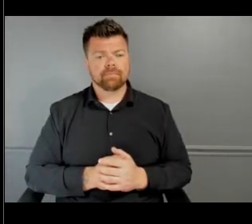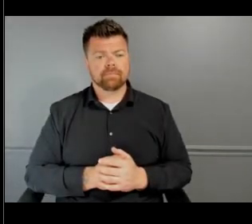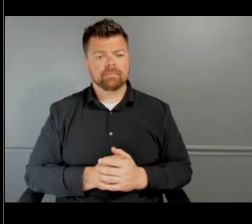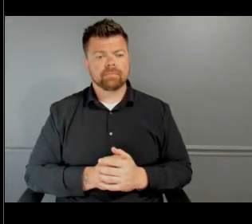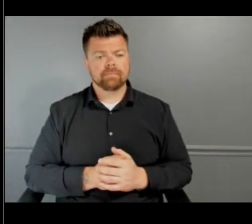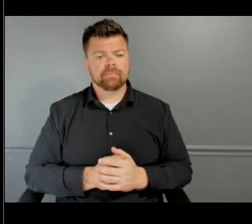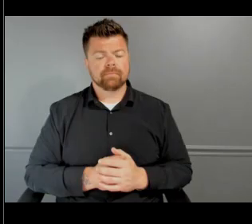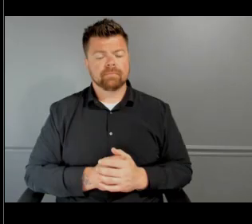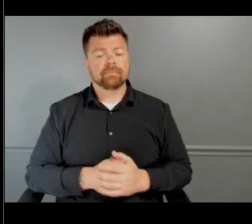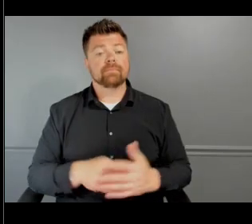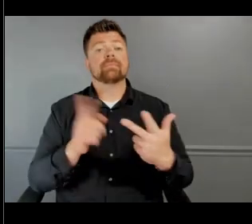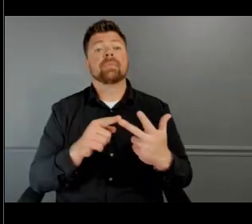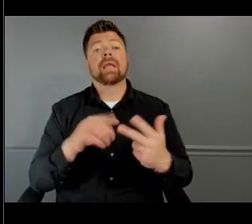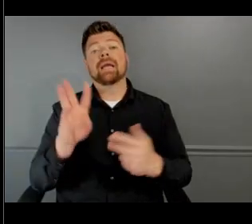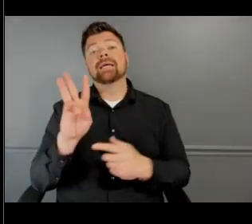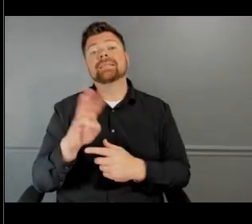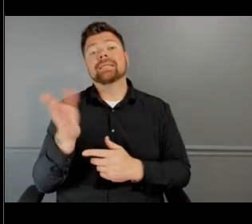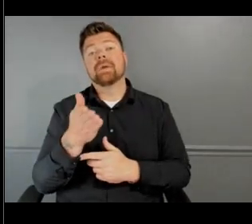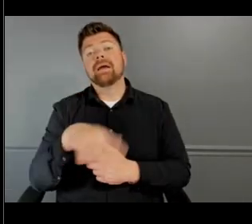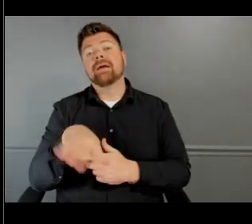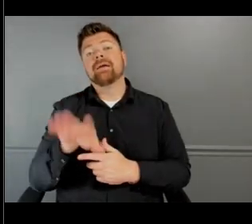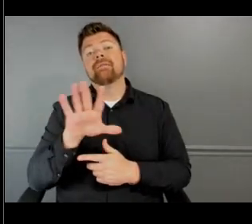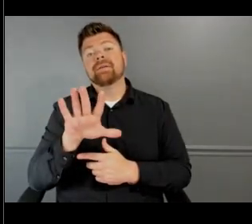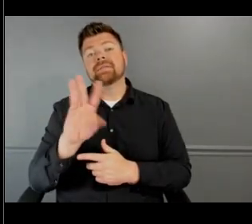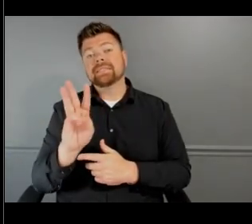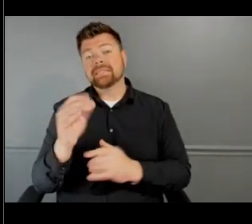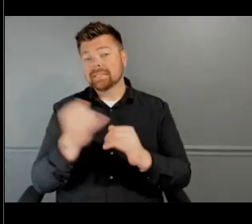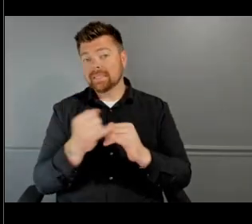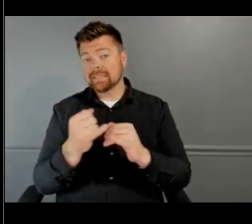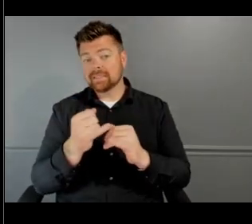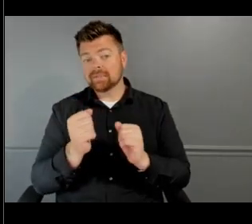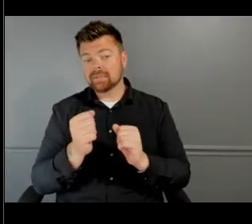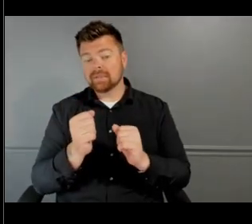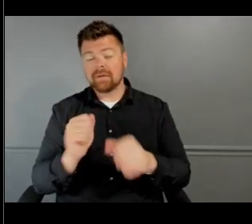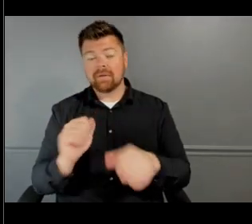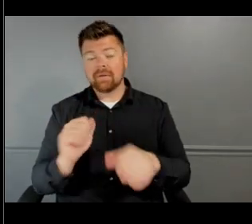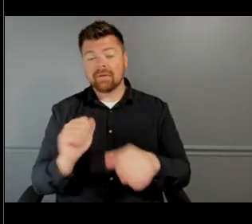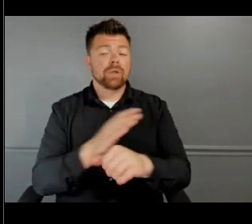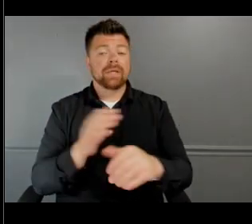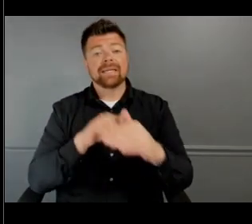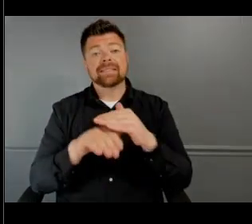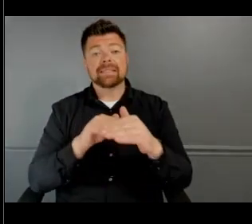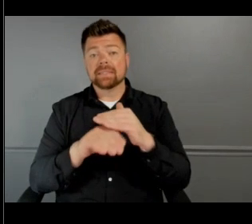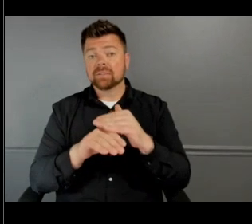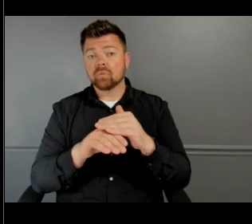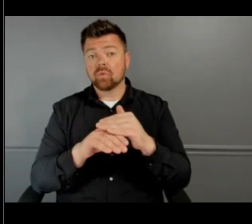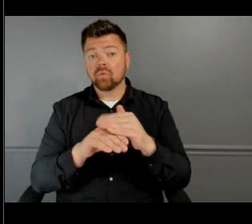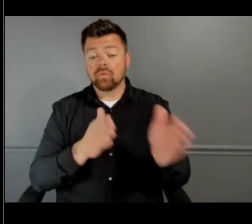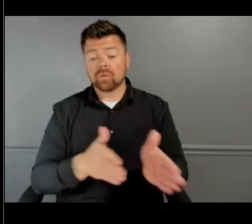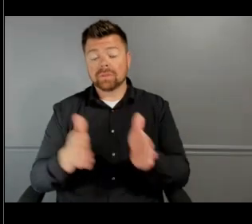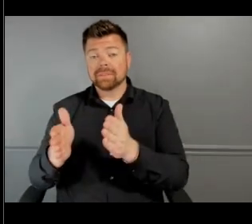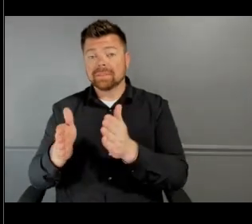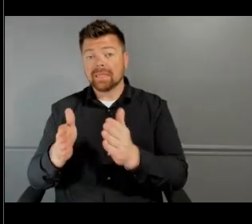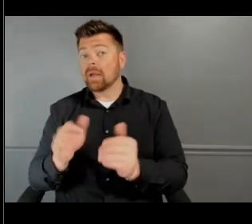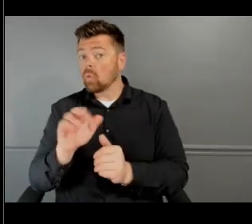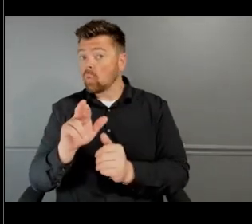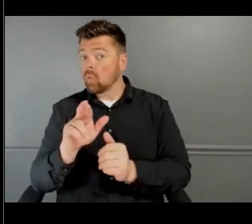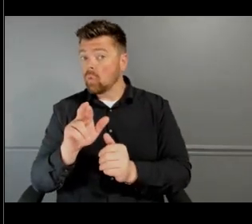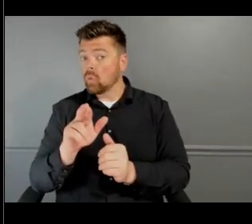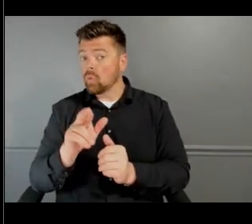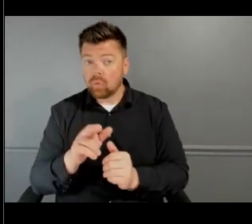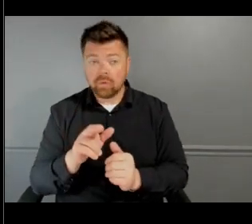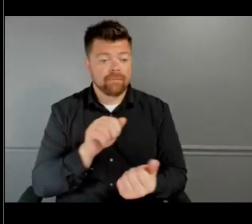and a 60 by 56 fully accessible for a side or